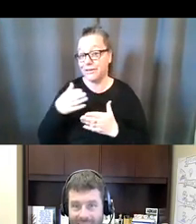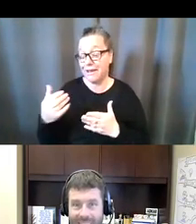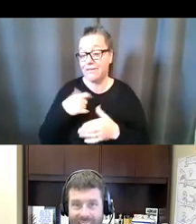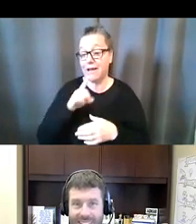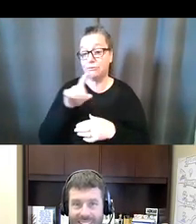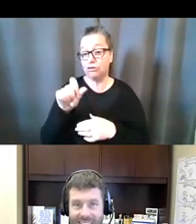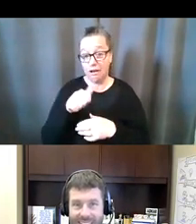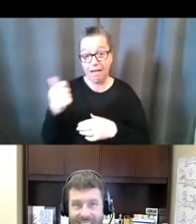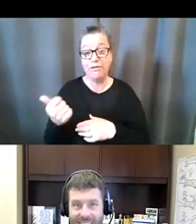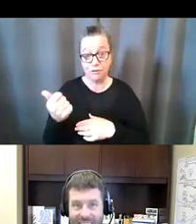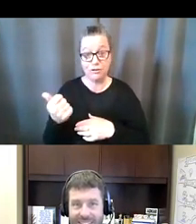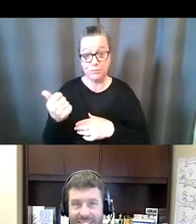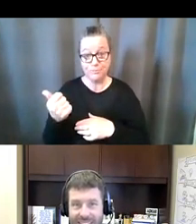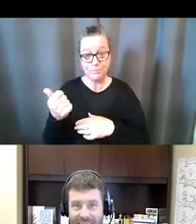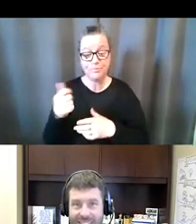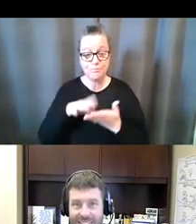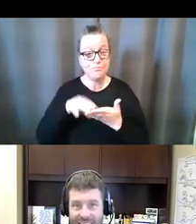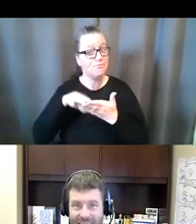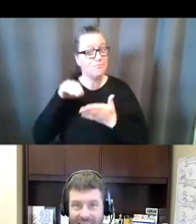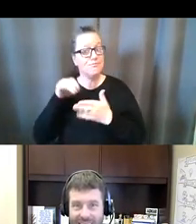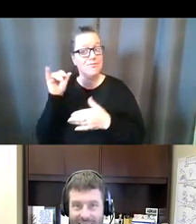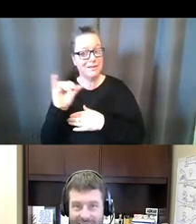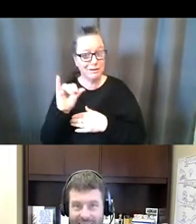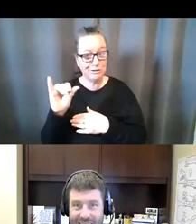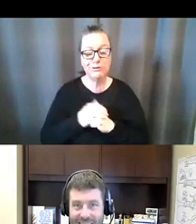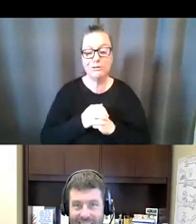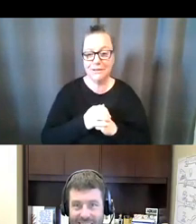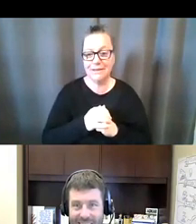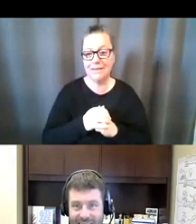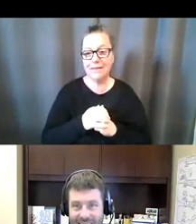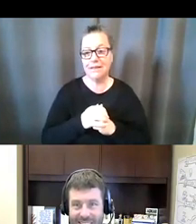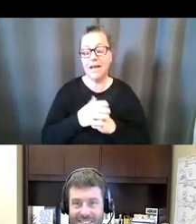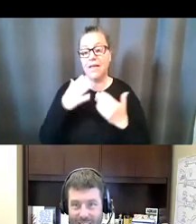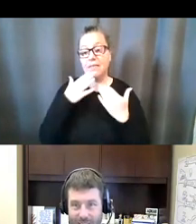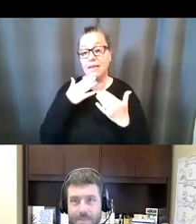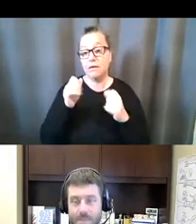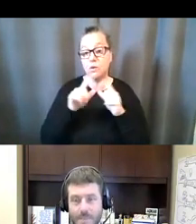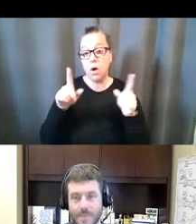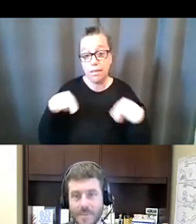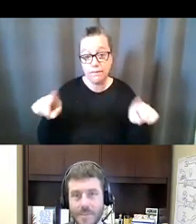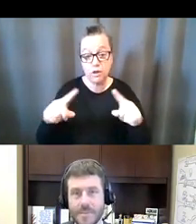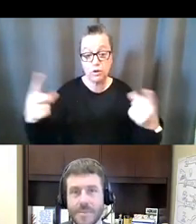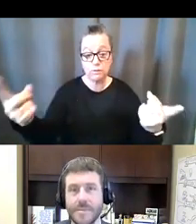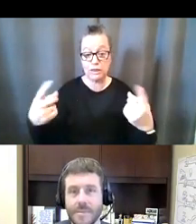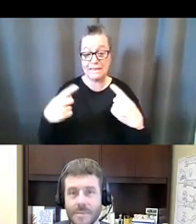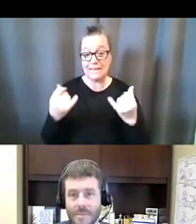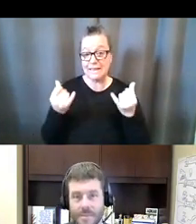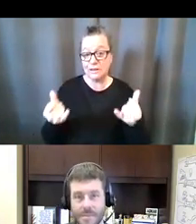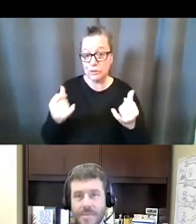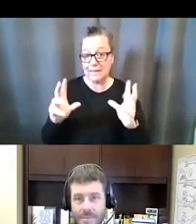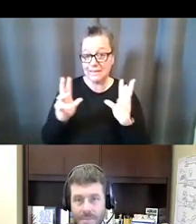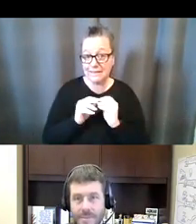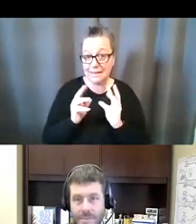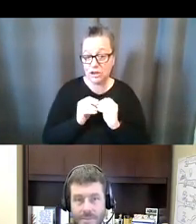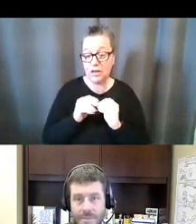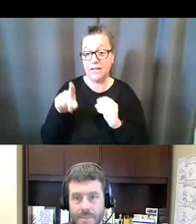others are going to take things away that they can utilize as well. And thank you to all of you for attending today's session. This